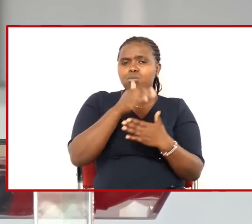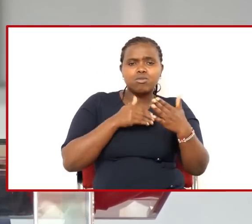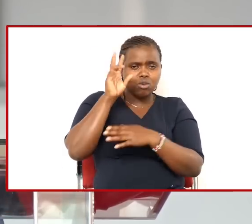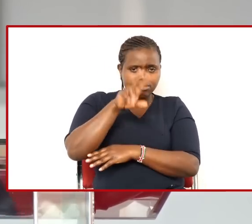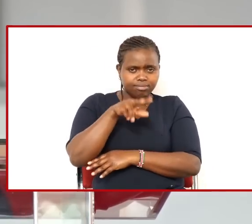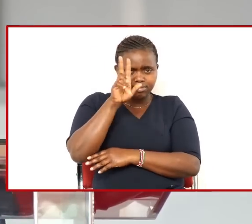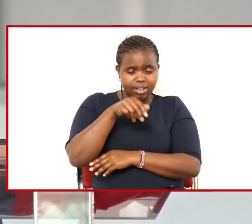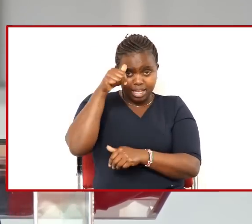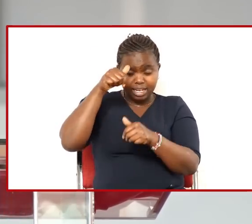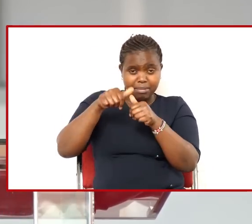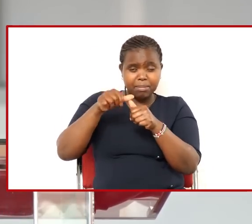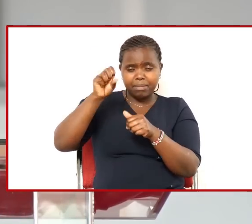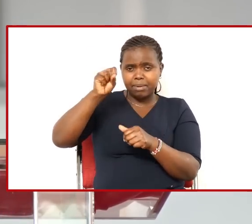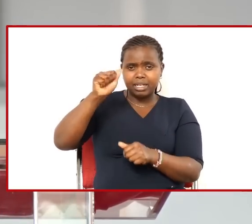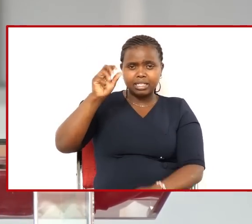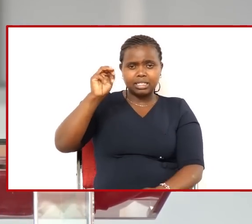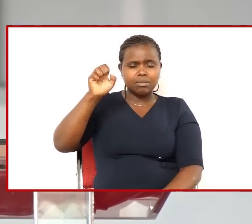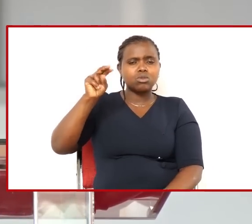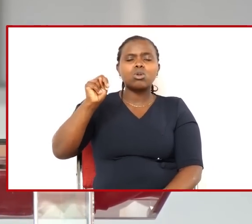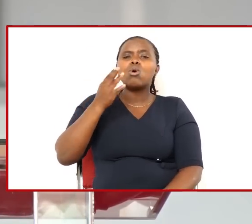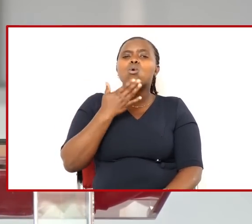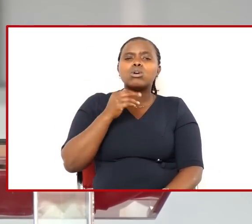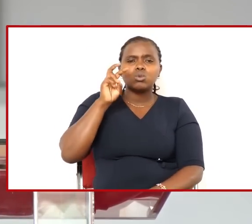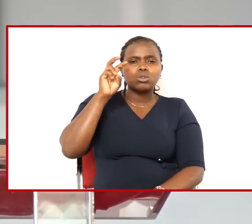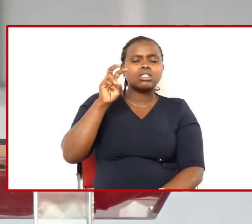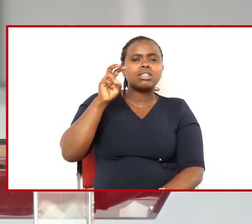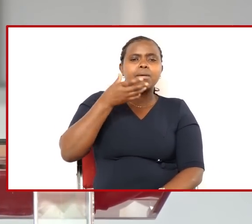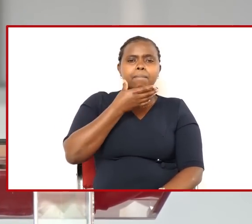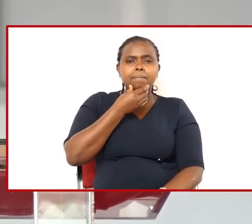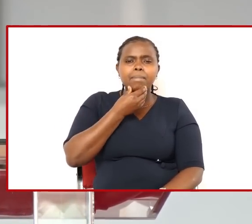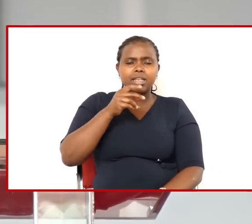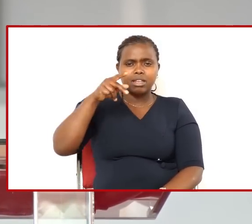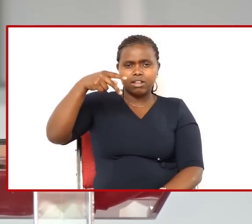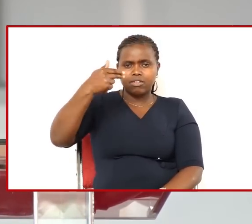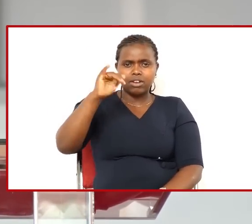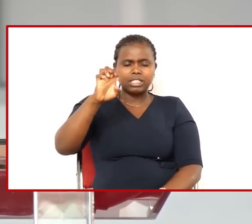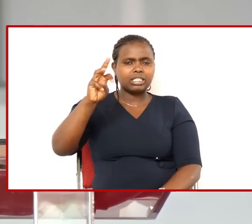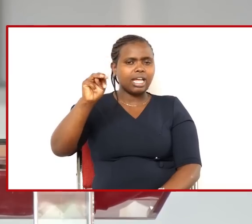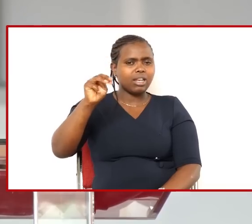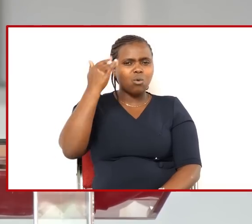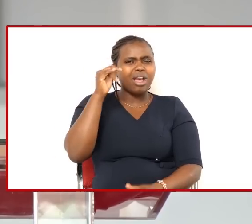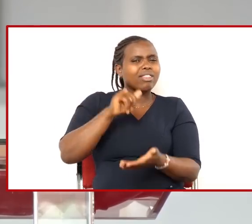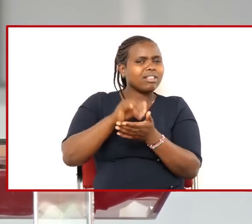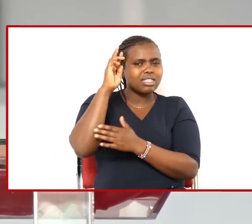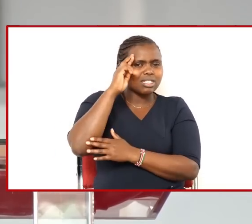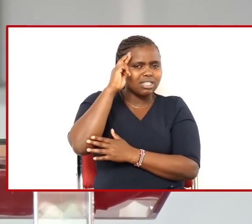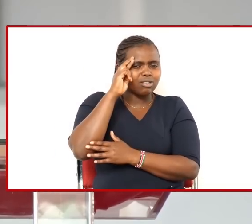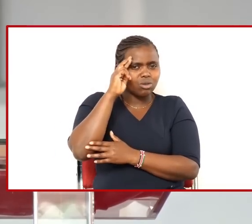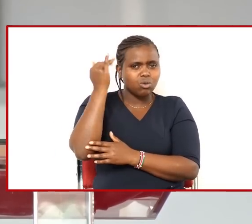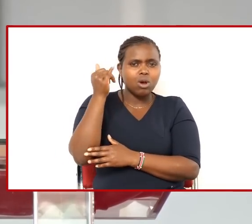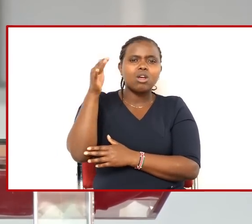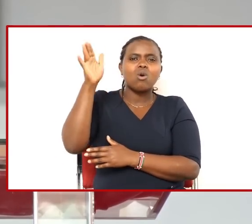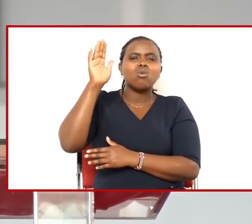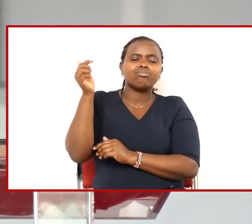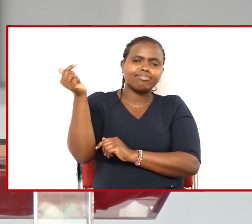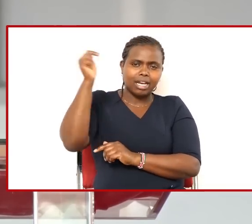Samson asked it in his heart to see the Philistine destroyed, because that is the main reason why God raised